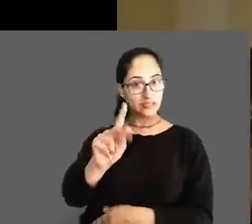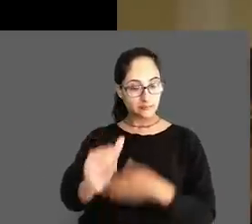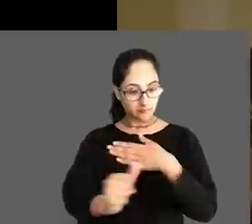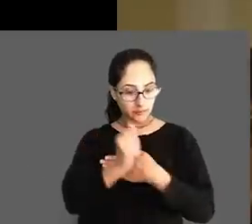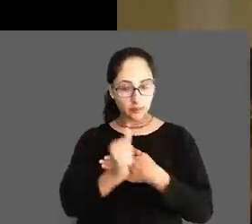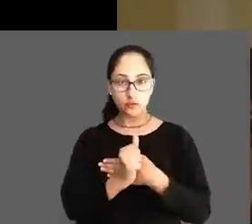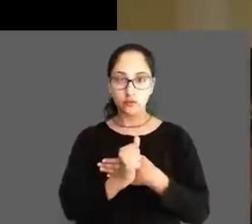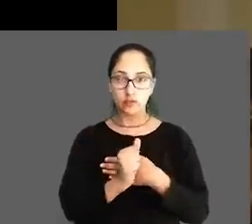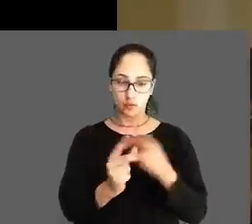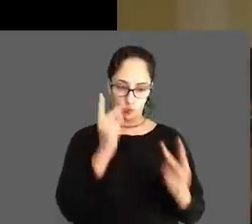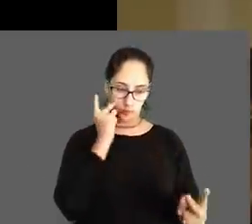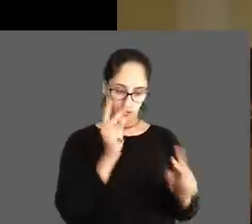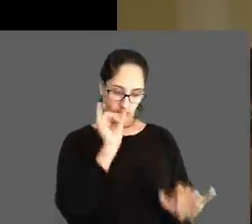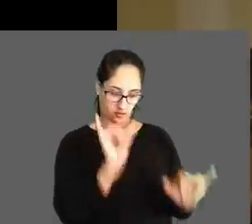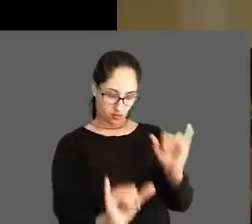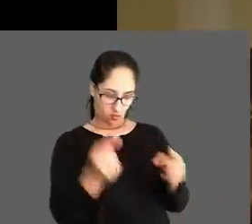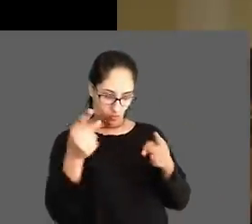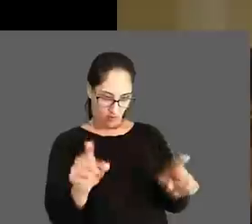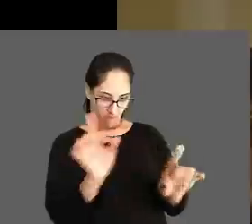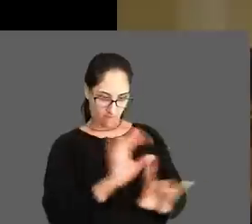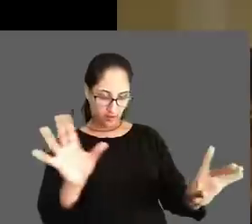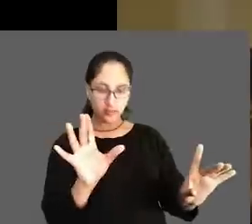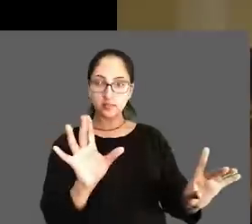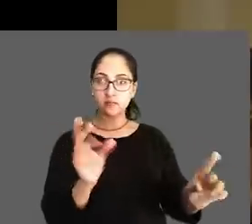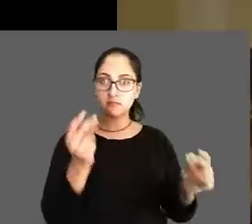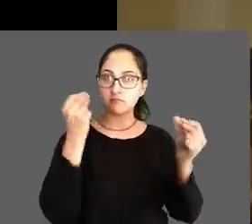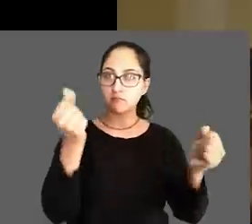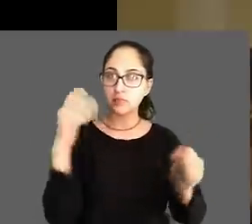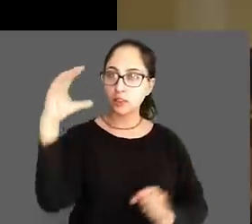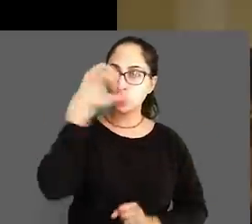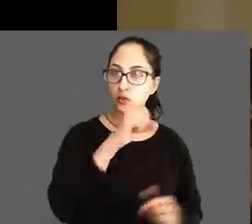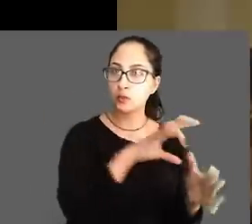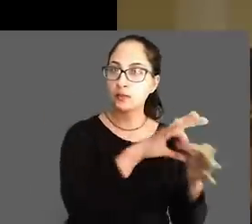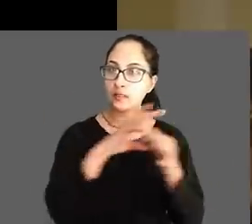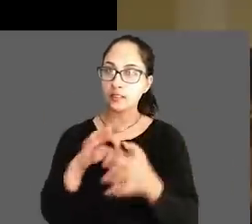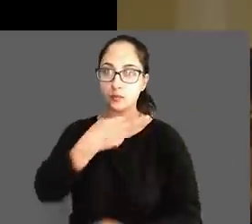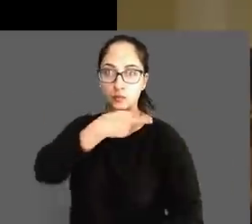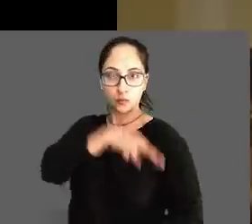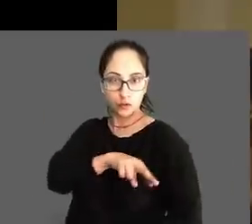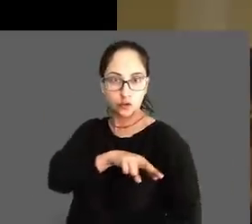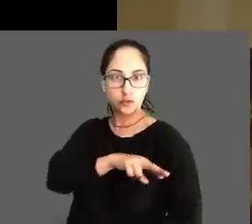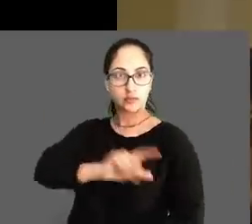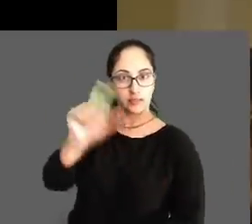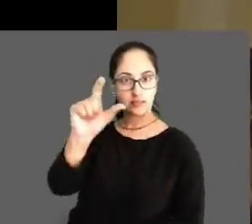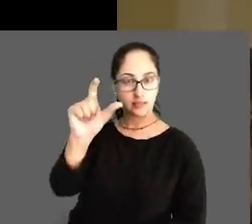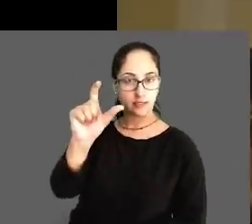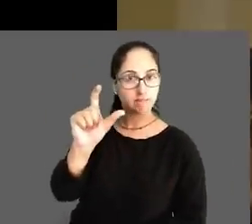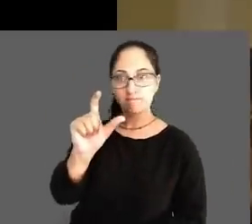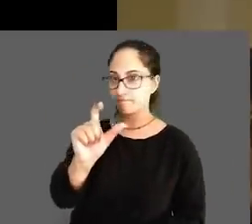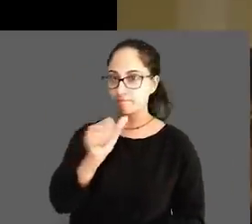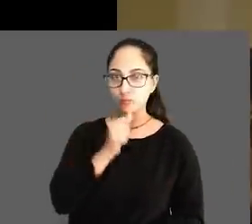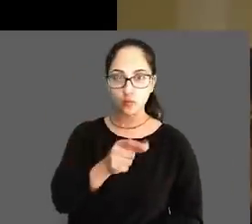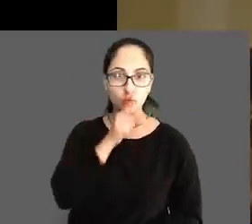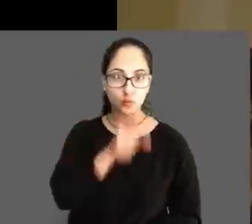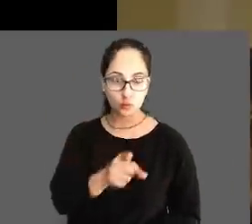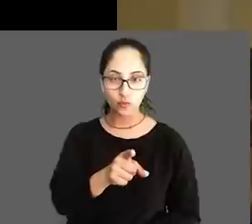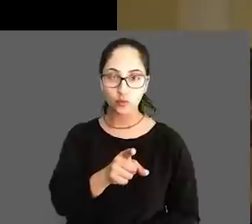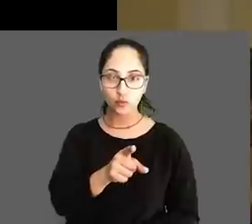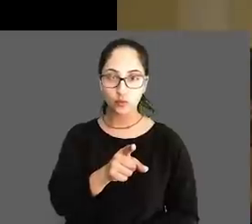not specific to the faith of Islam. With all due respect, if you look at the crisis in the Middle